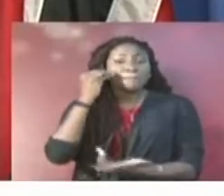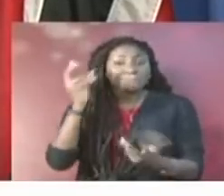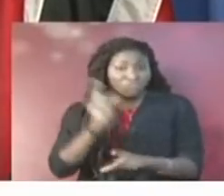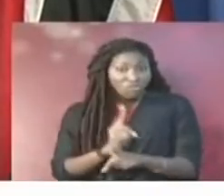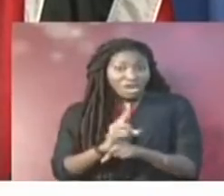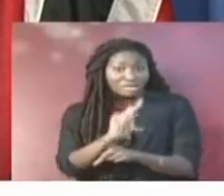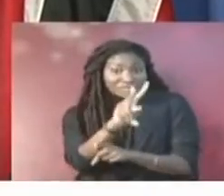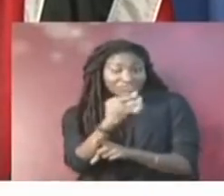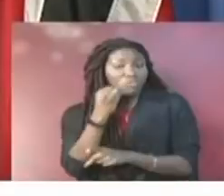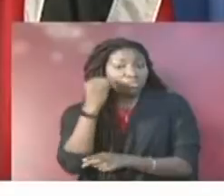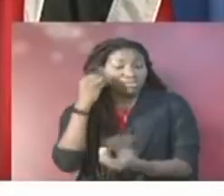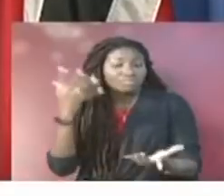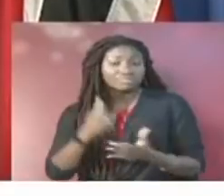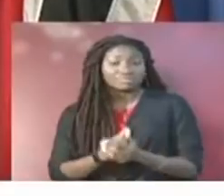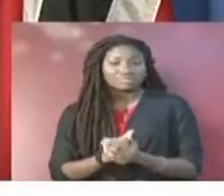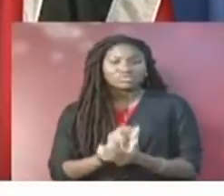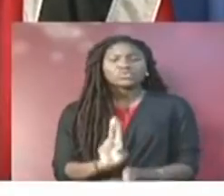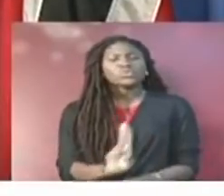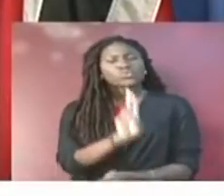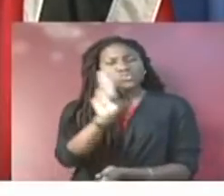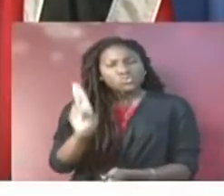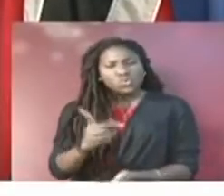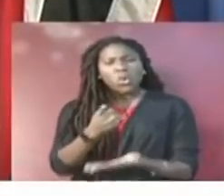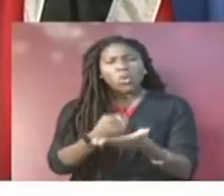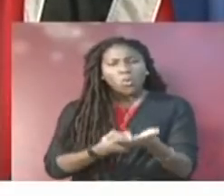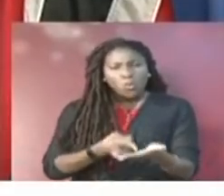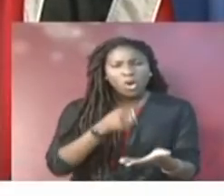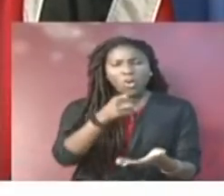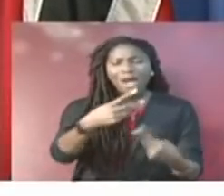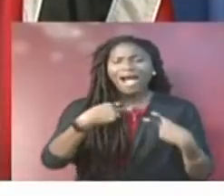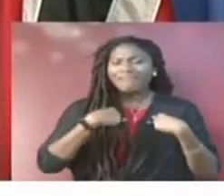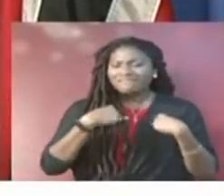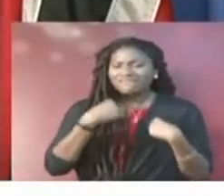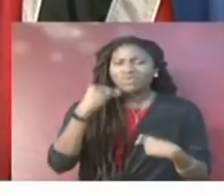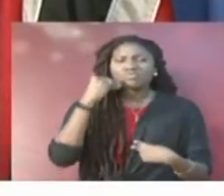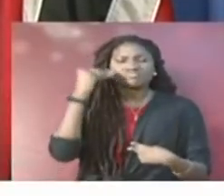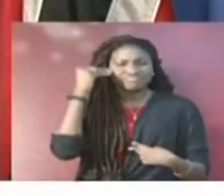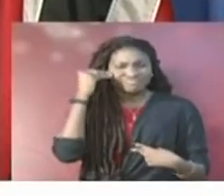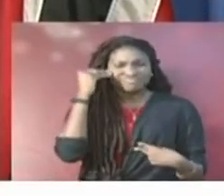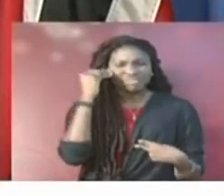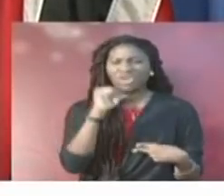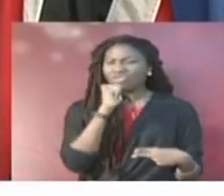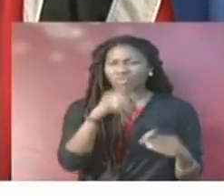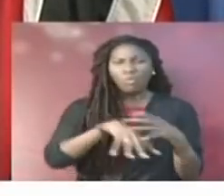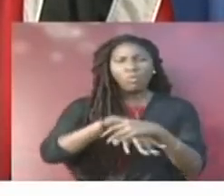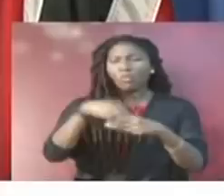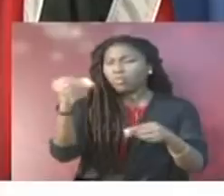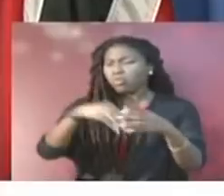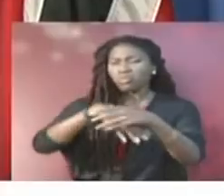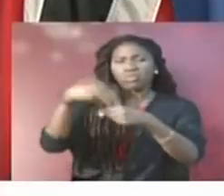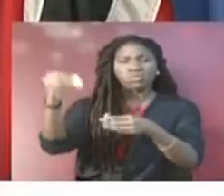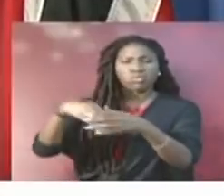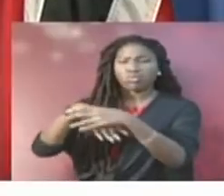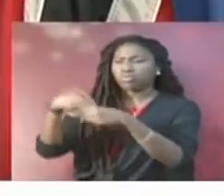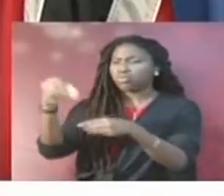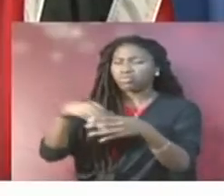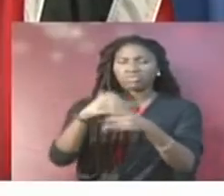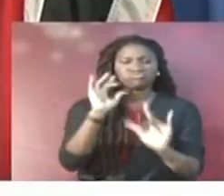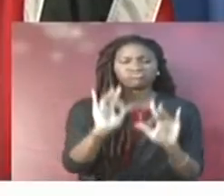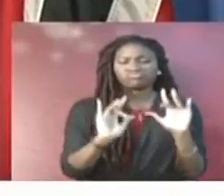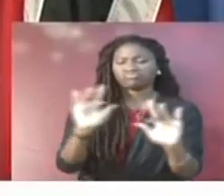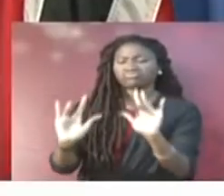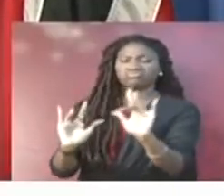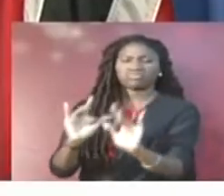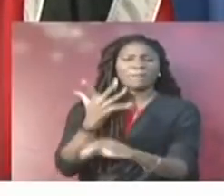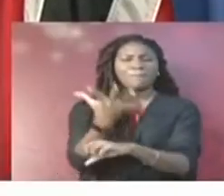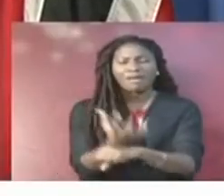moment, use what you have close by and diminish your exposure. For heaven's sake, we are